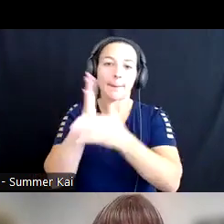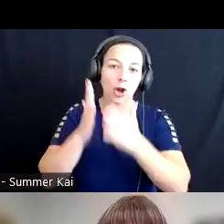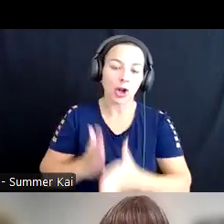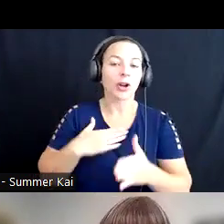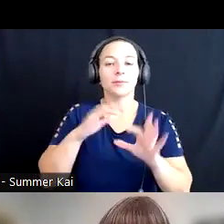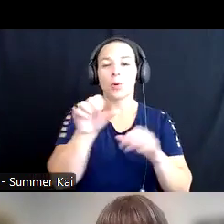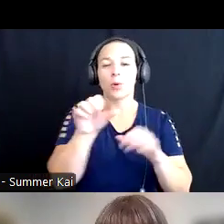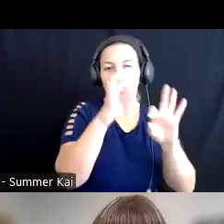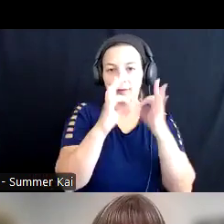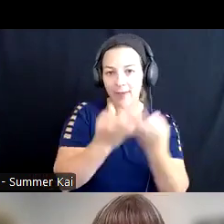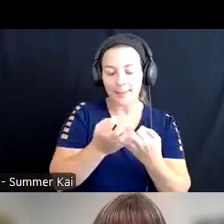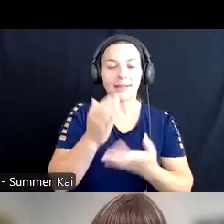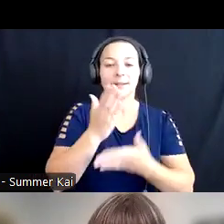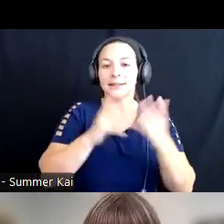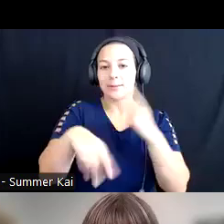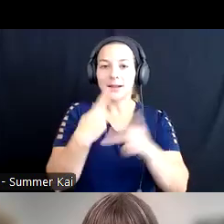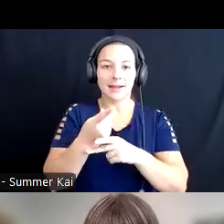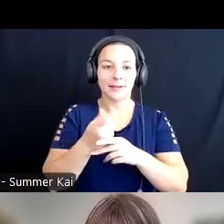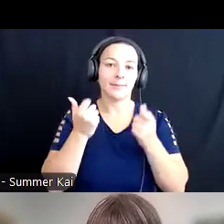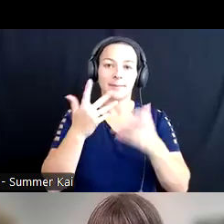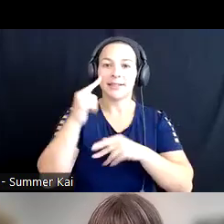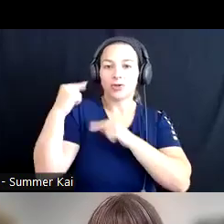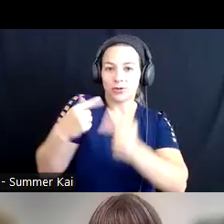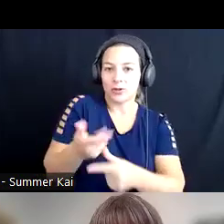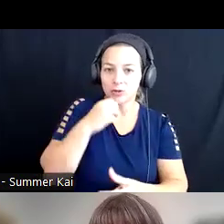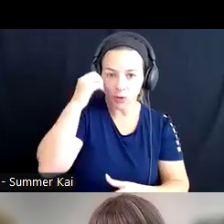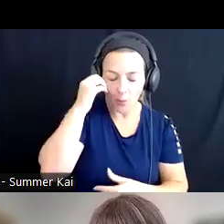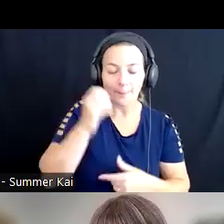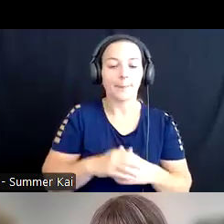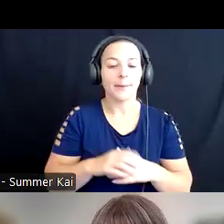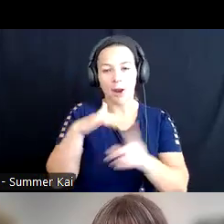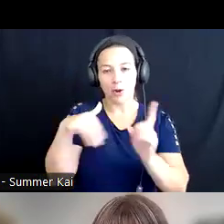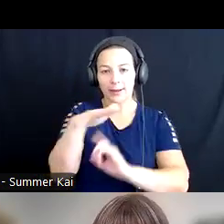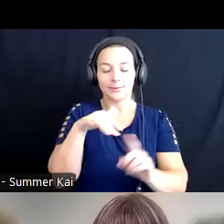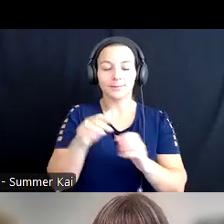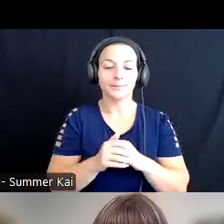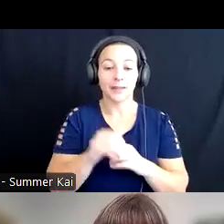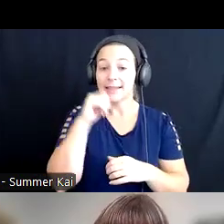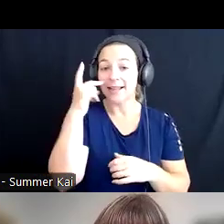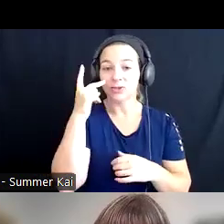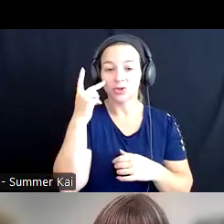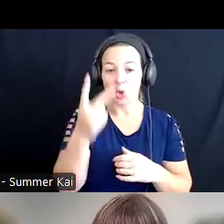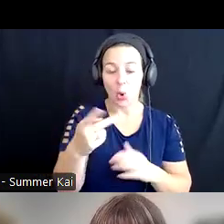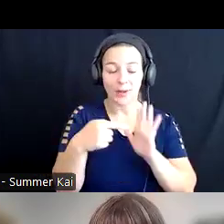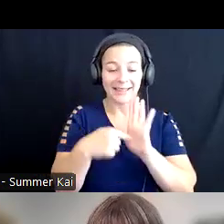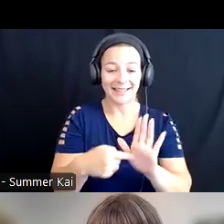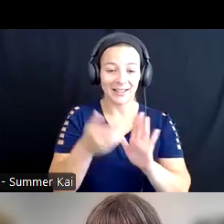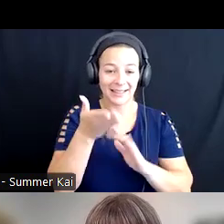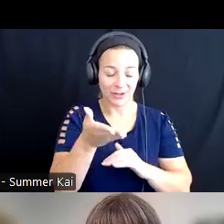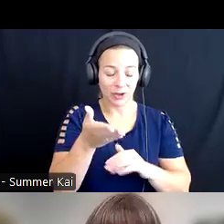extended family in some kind of perhaps multi-generational arrangement. Not shown here, but I think it's important to note that